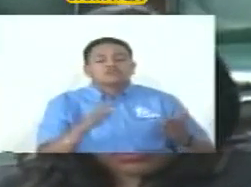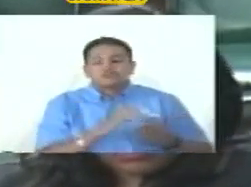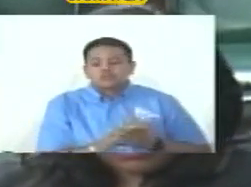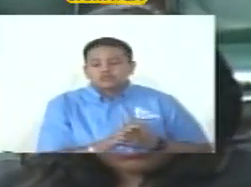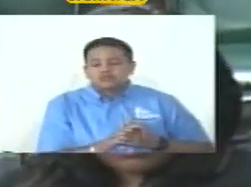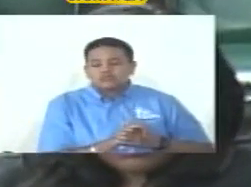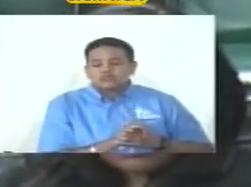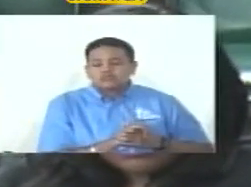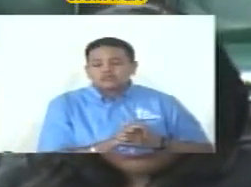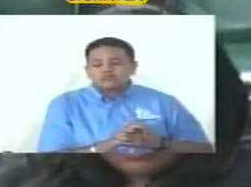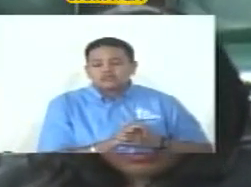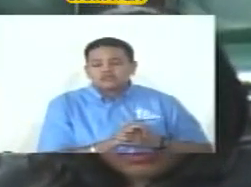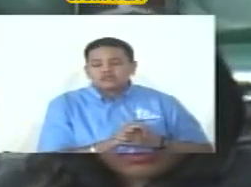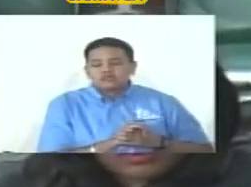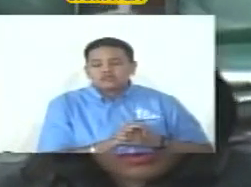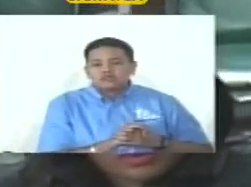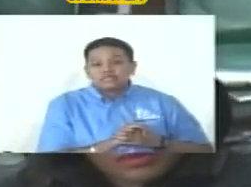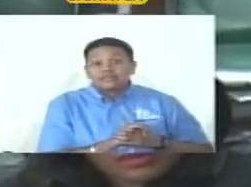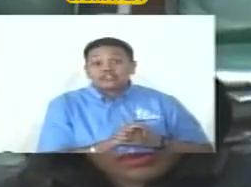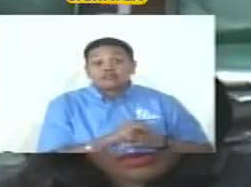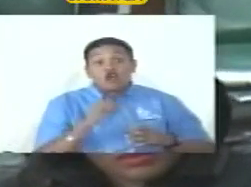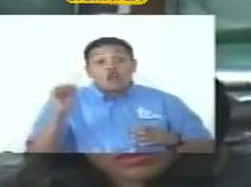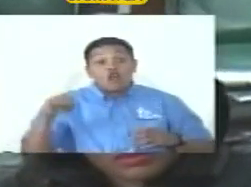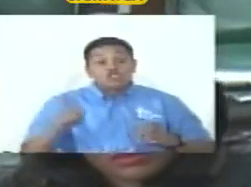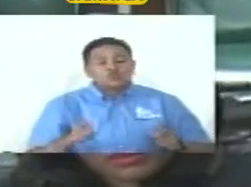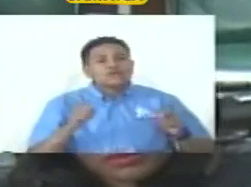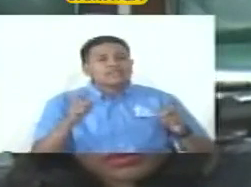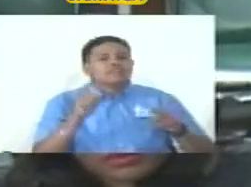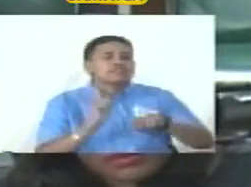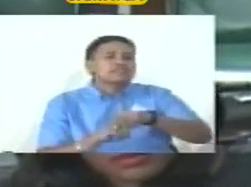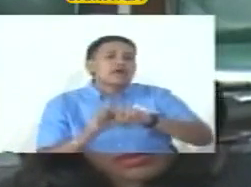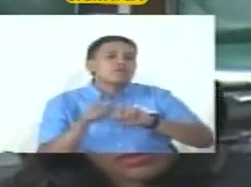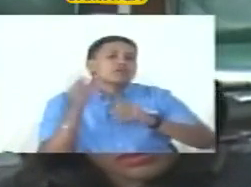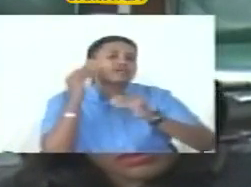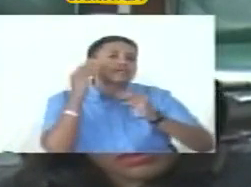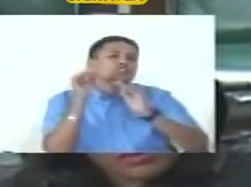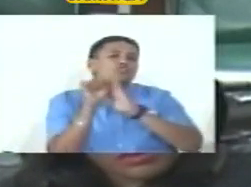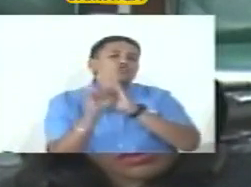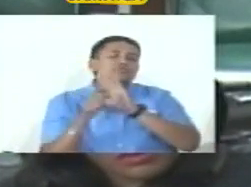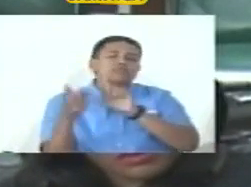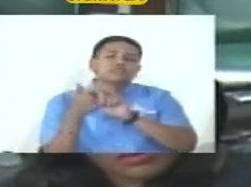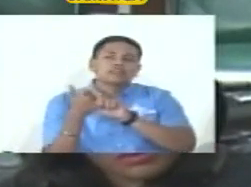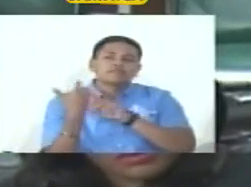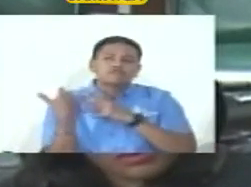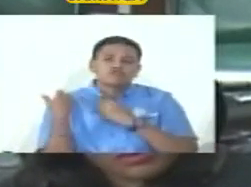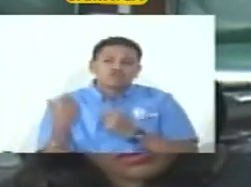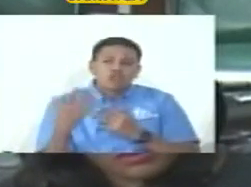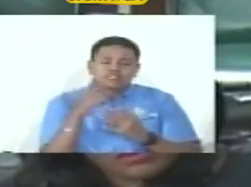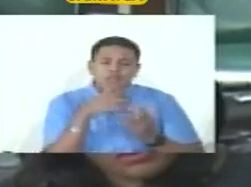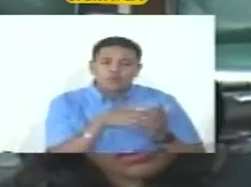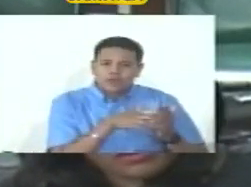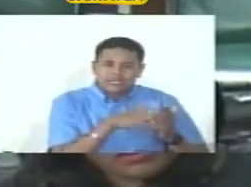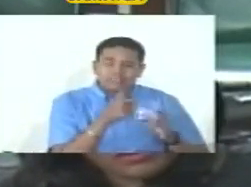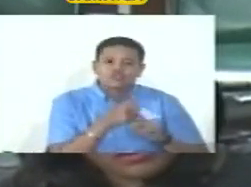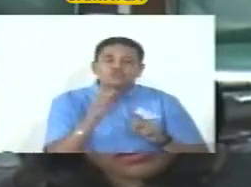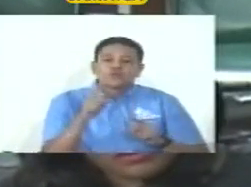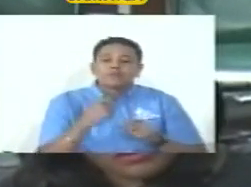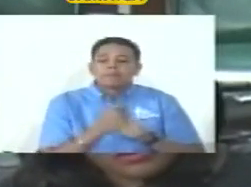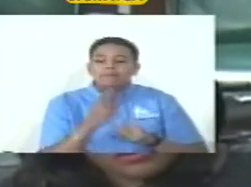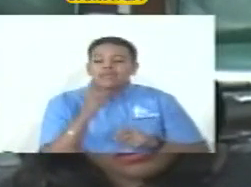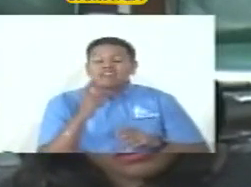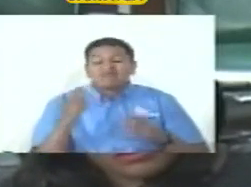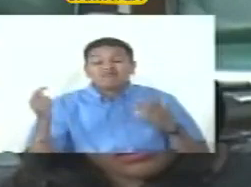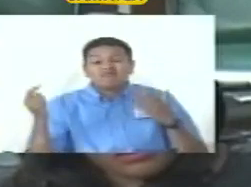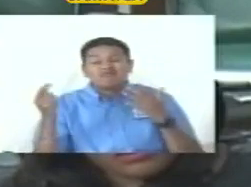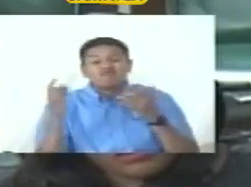that consent should be given at the point when the data subject was strongest and not weakness, and that it shouldn't be made subject to the provision